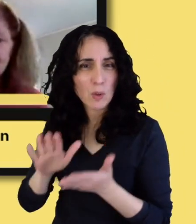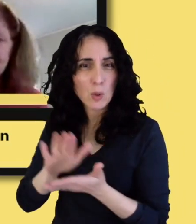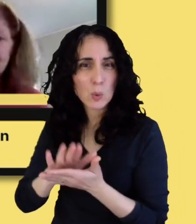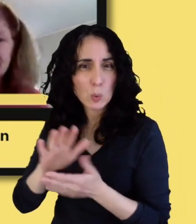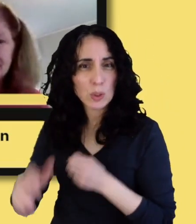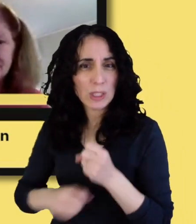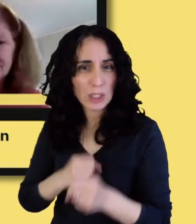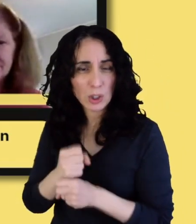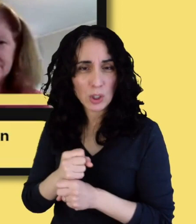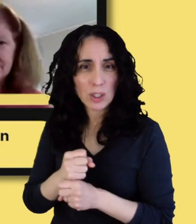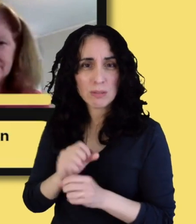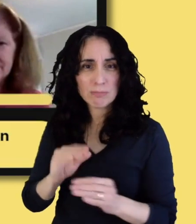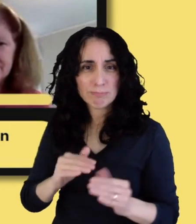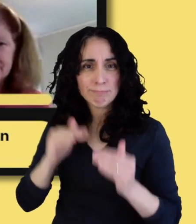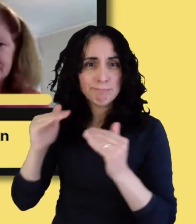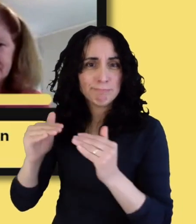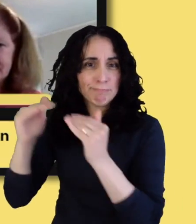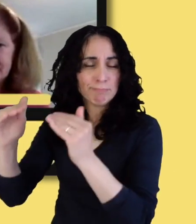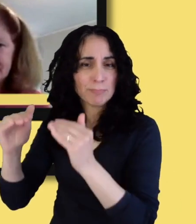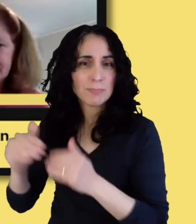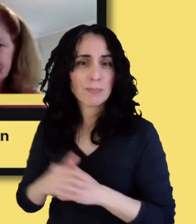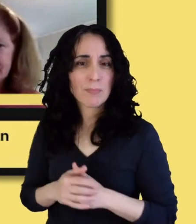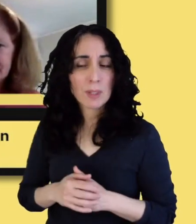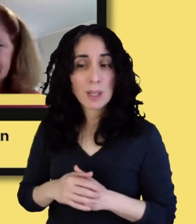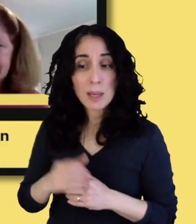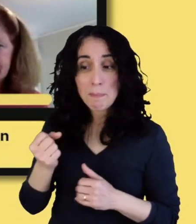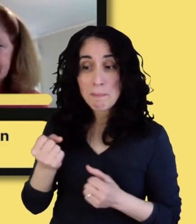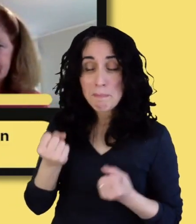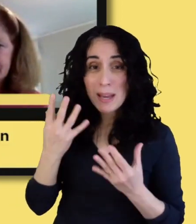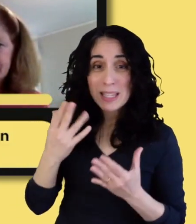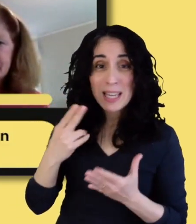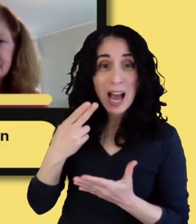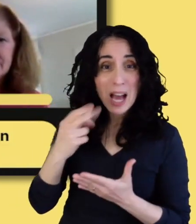with many high school and college students not being able to